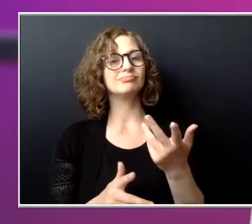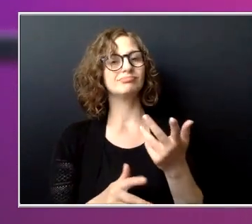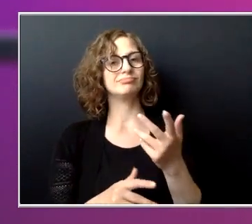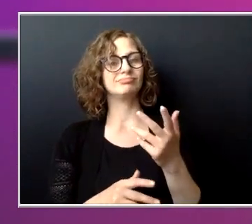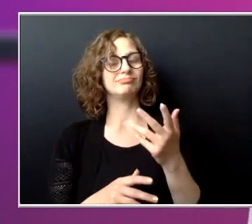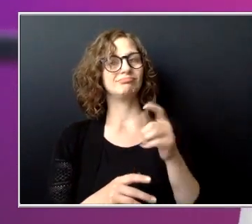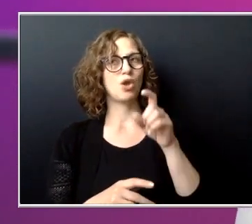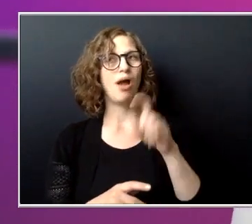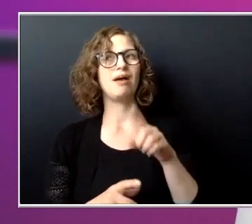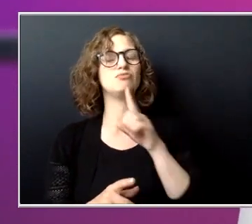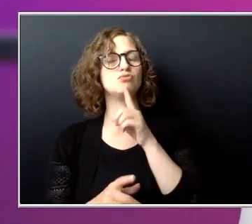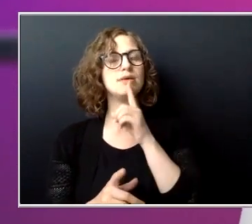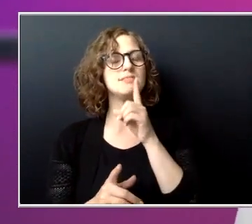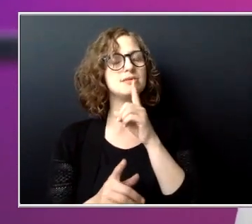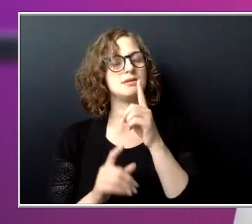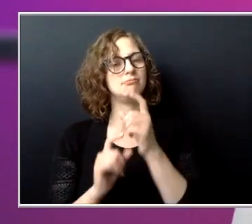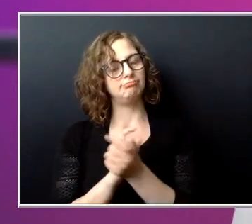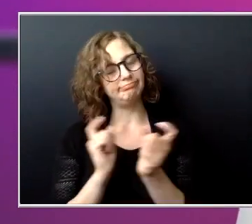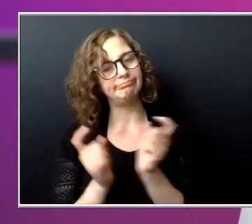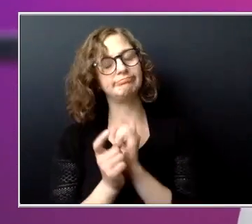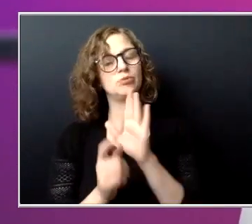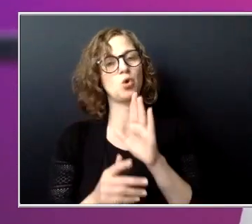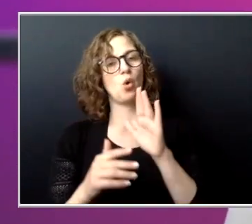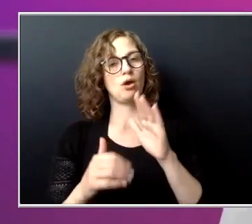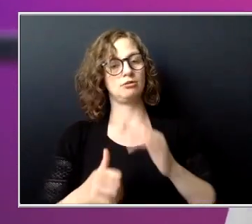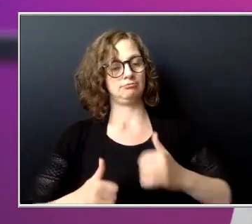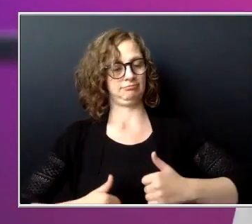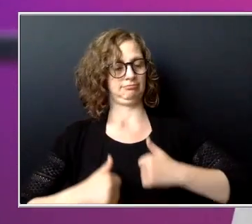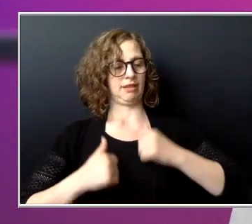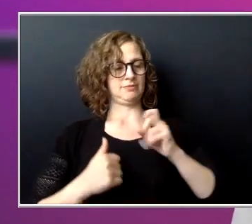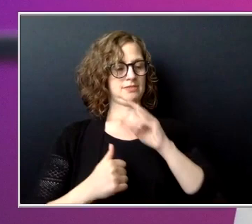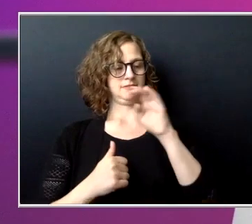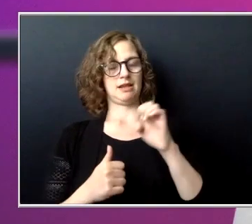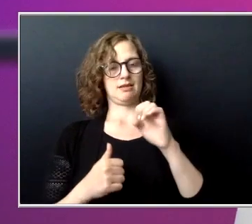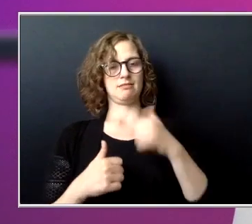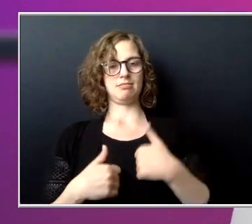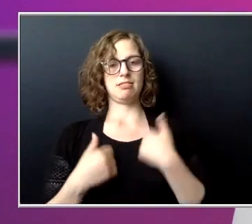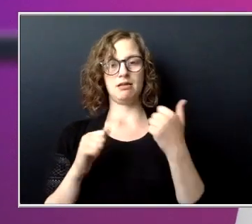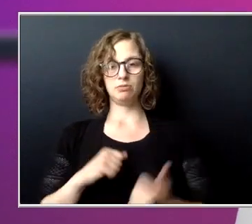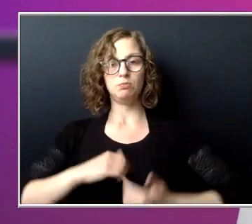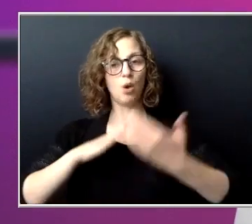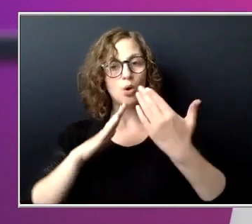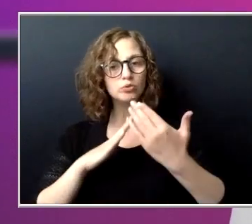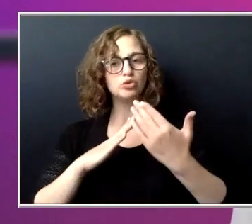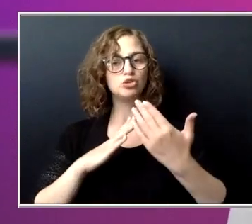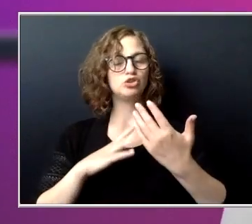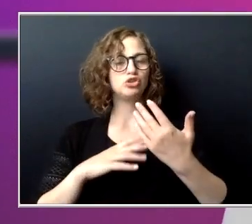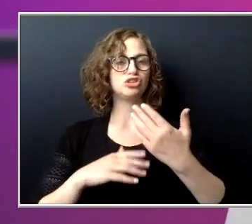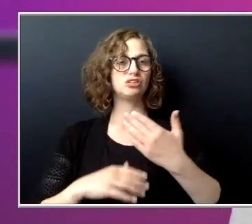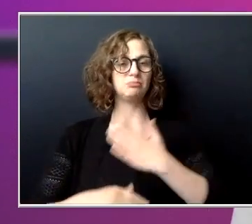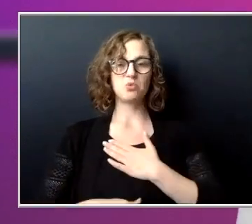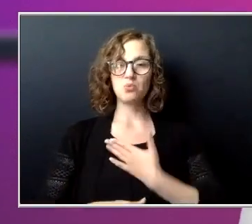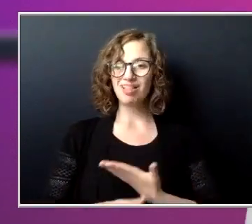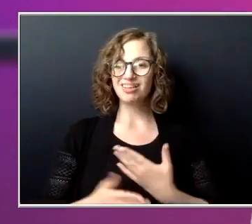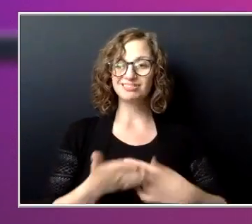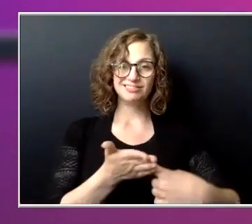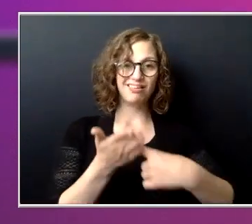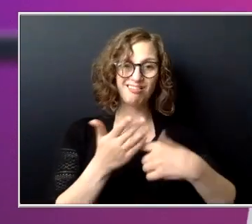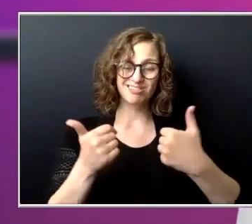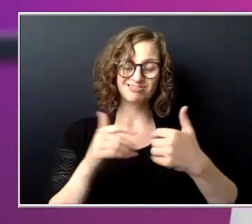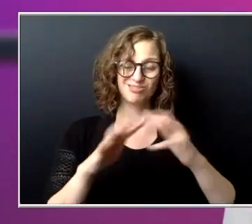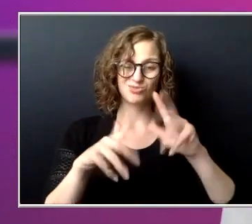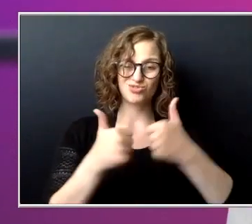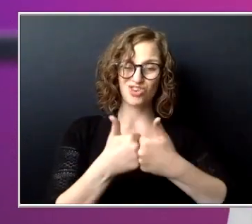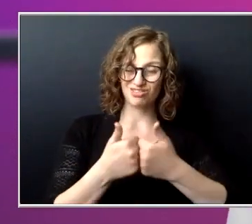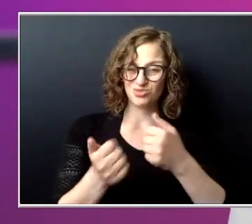view, and being willing and open to talk with your doctor about those challenges is really critical for us to be able to take care